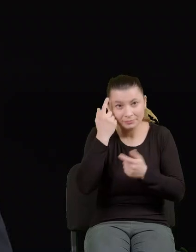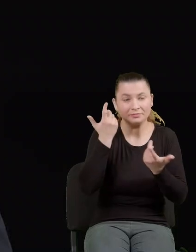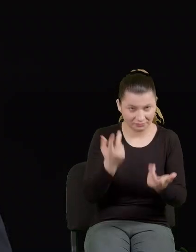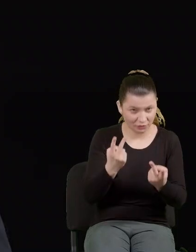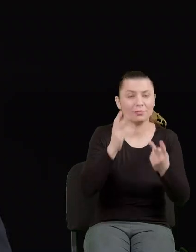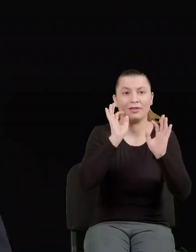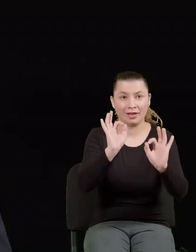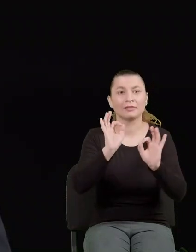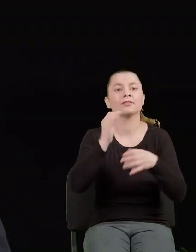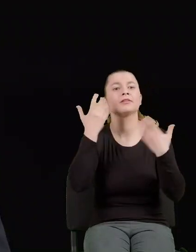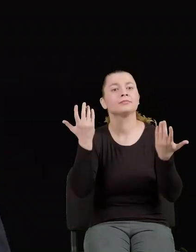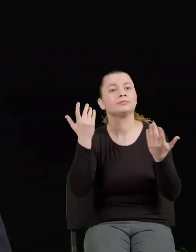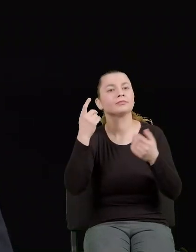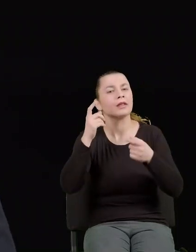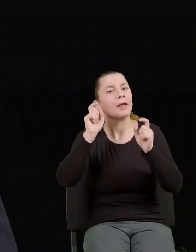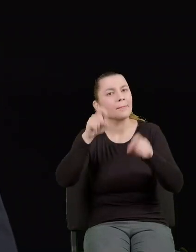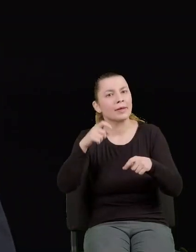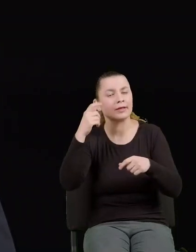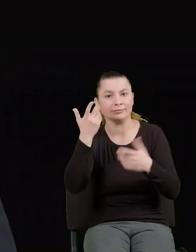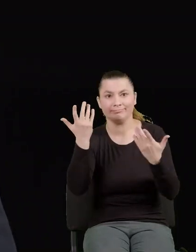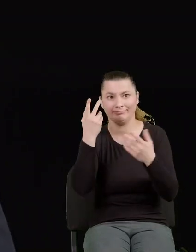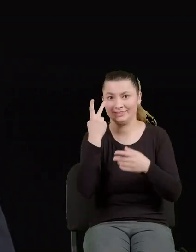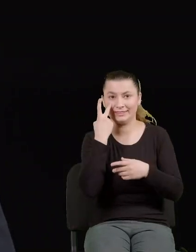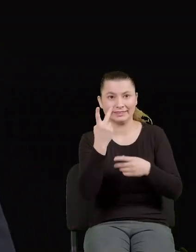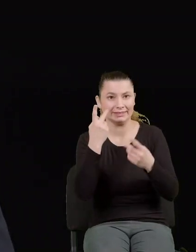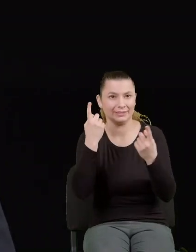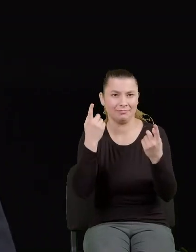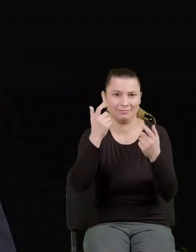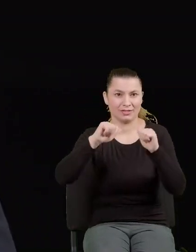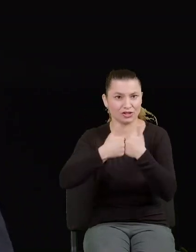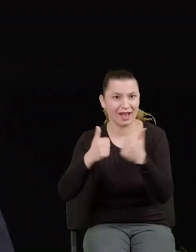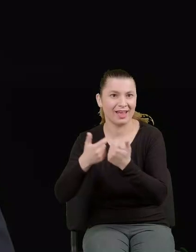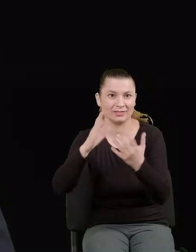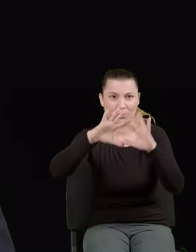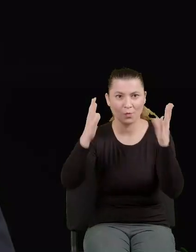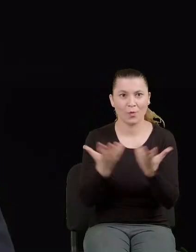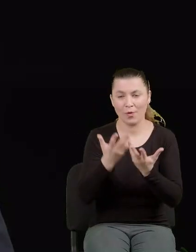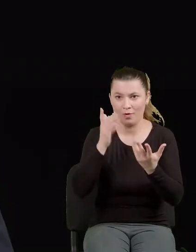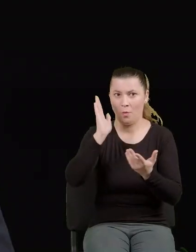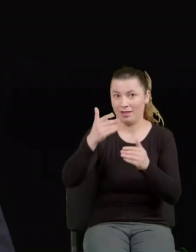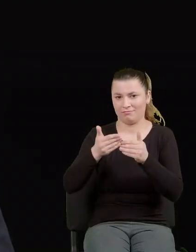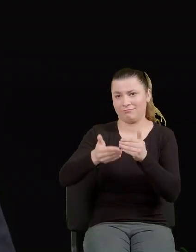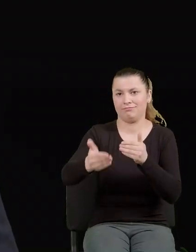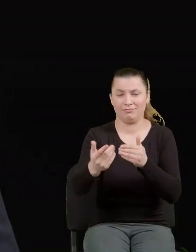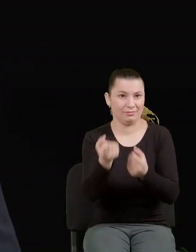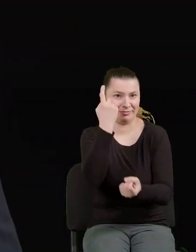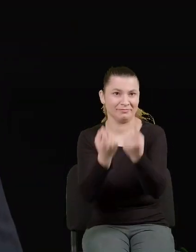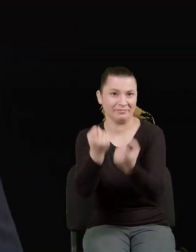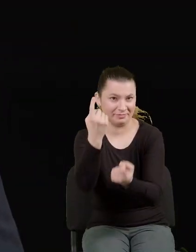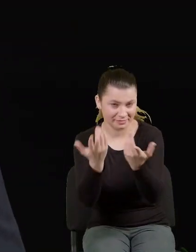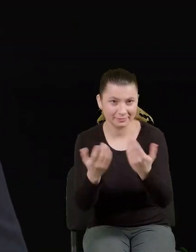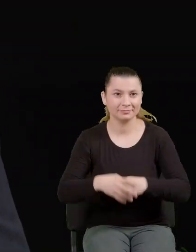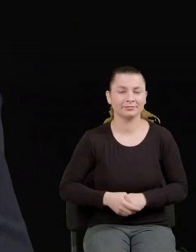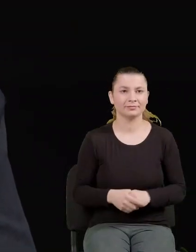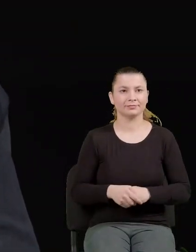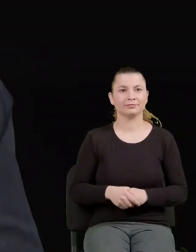and new needs. So, well, and in this context, what is also